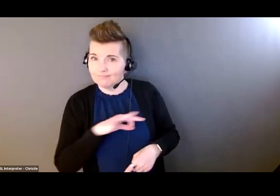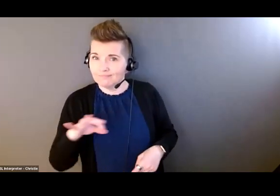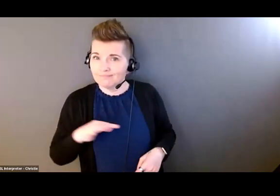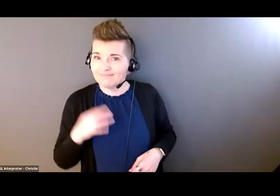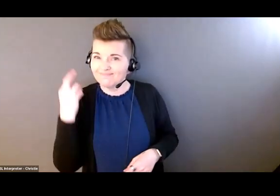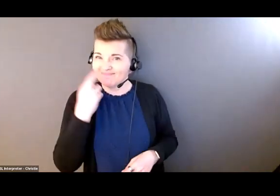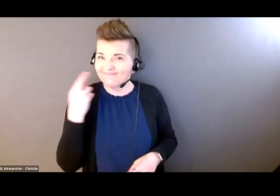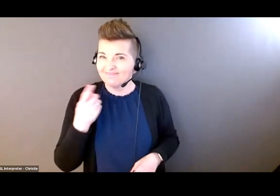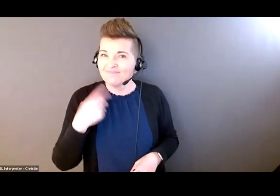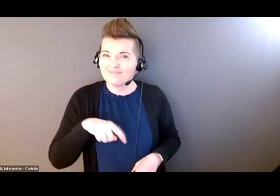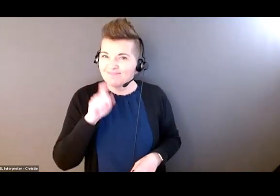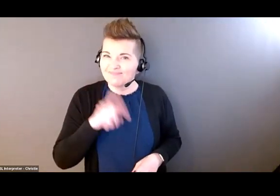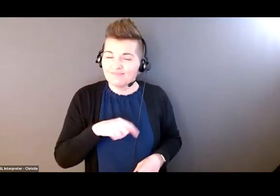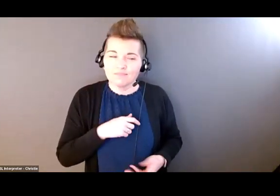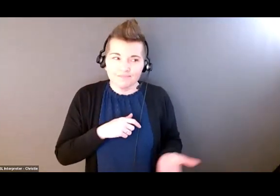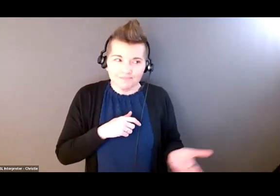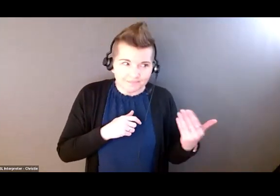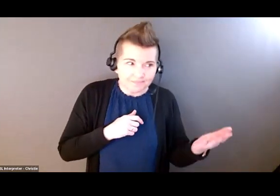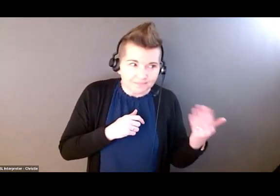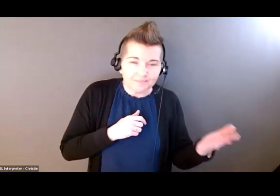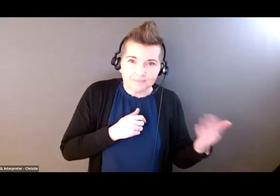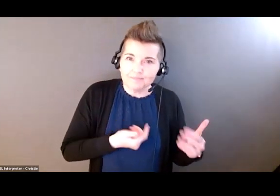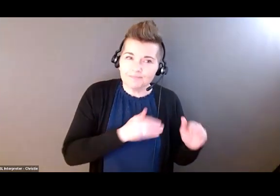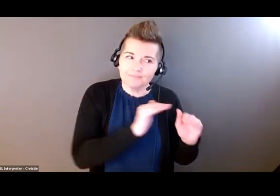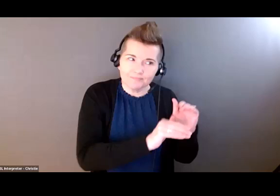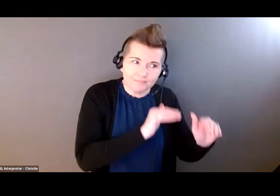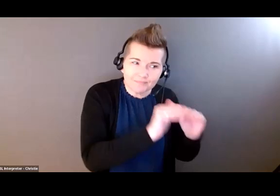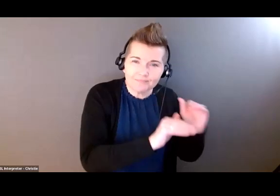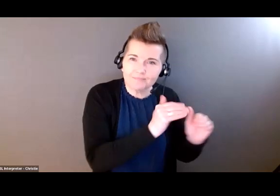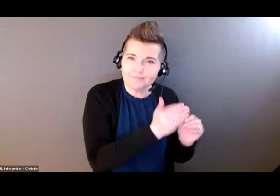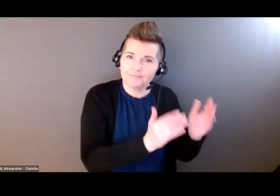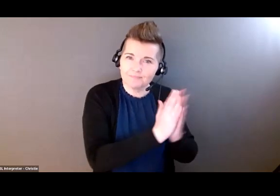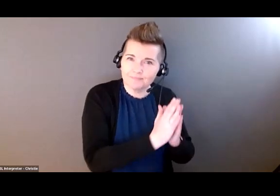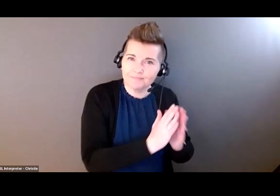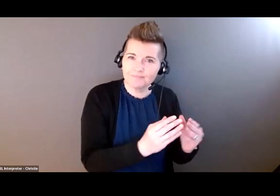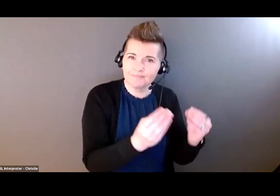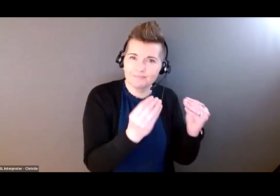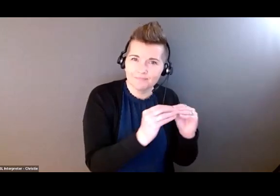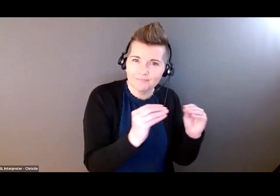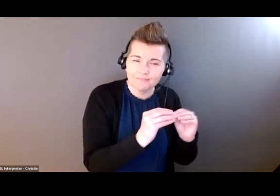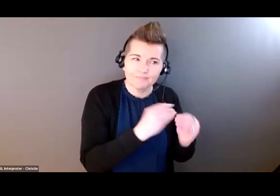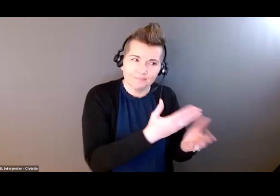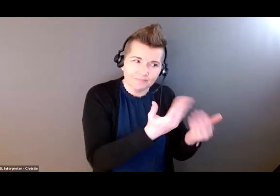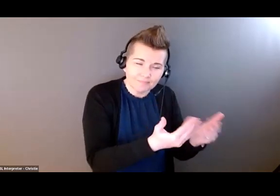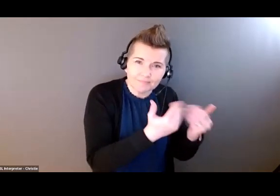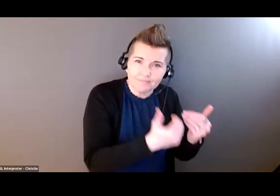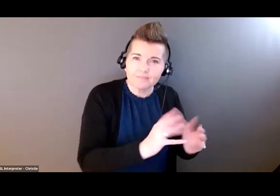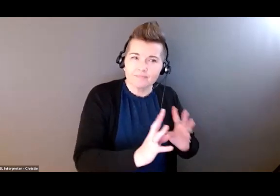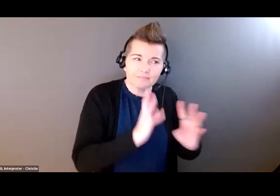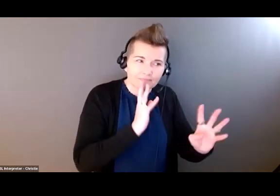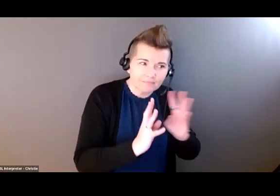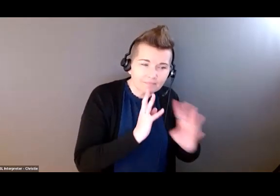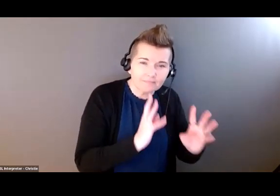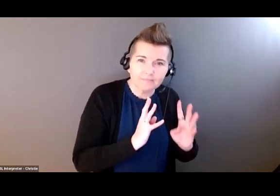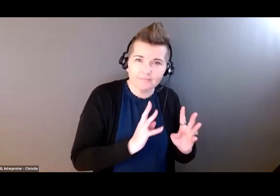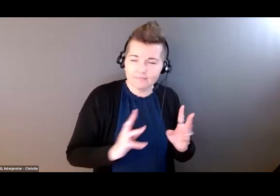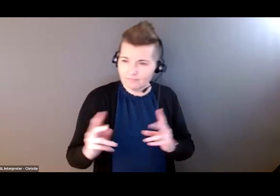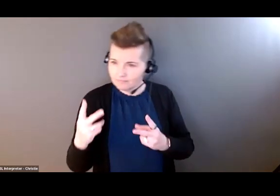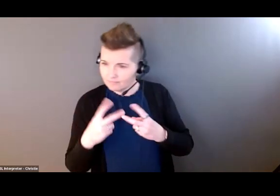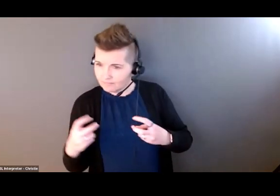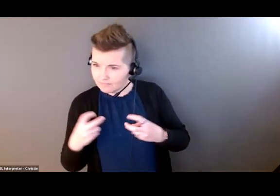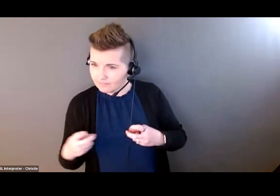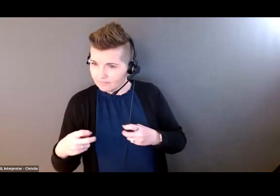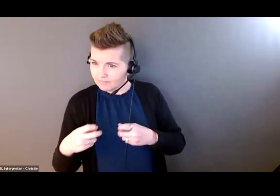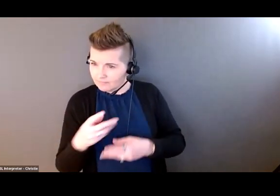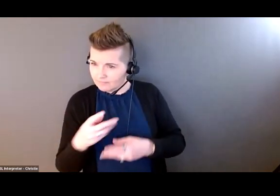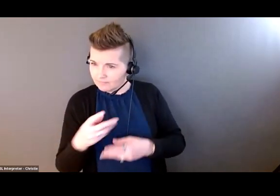our project. What we found is that we needed to lean in more and more rather than back away.